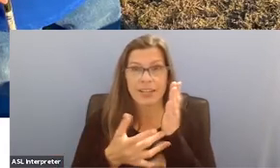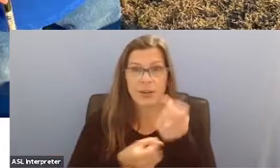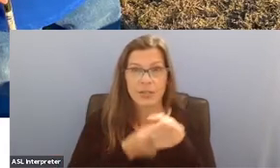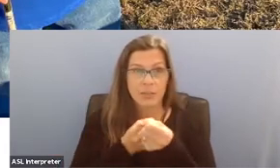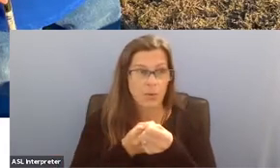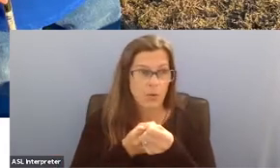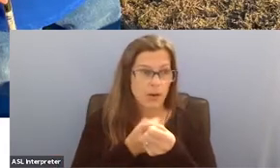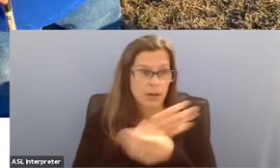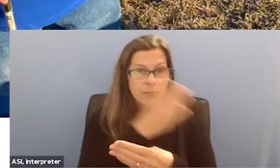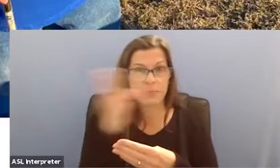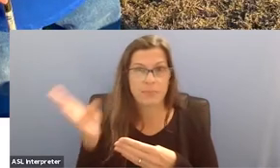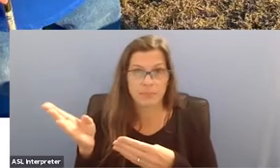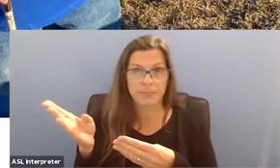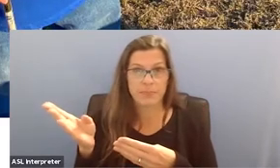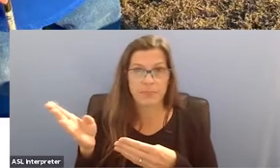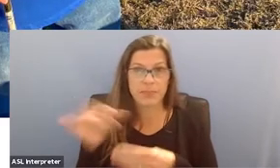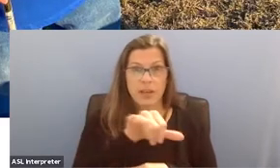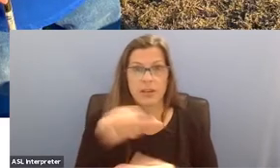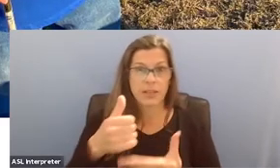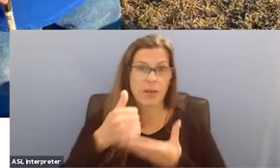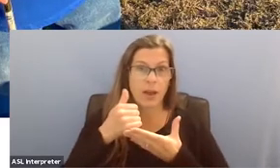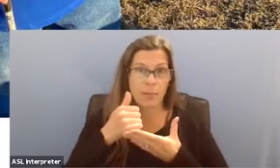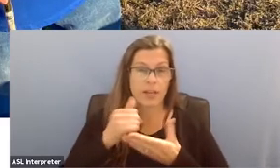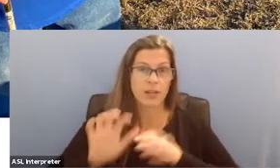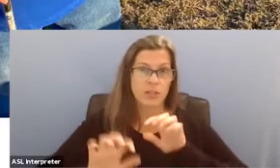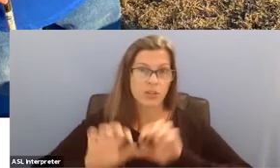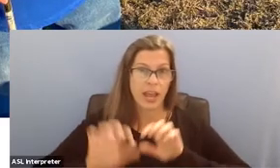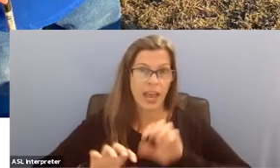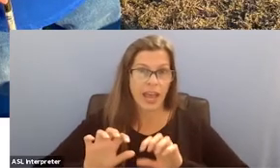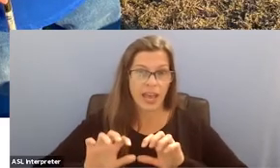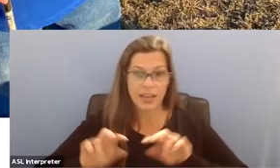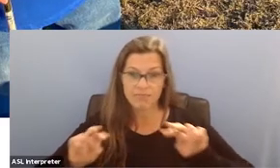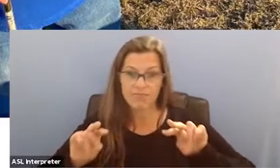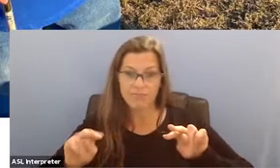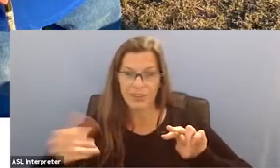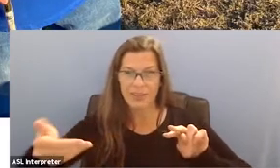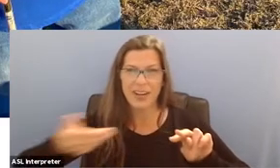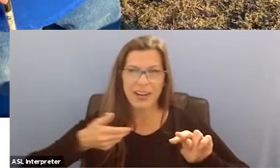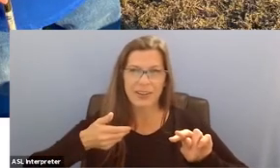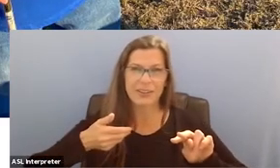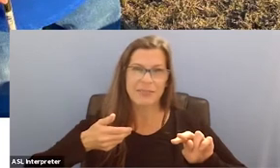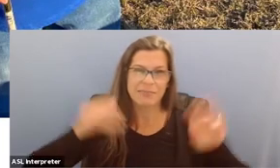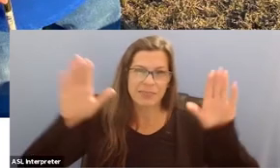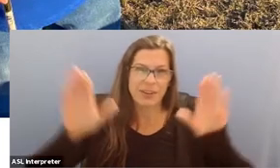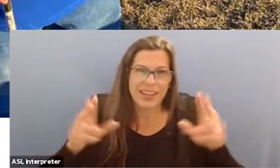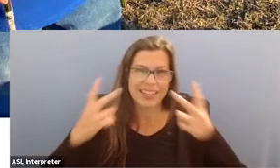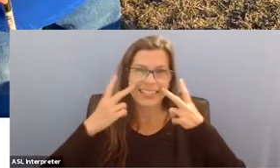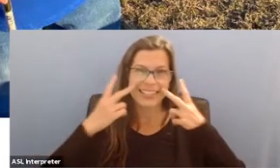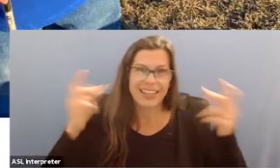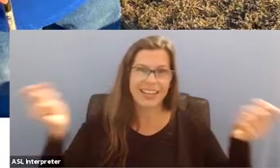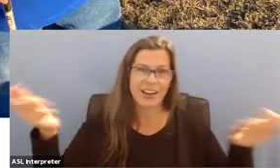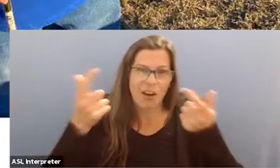this and will also be helping us with the chat. Welcome everyone. It's great to see you.